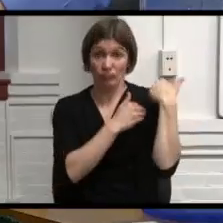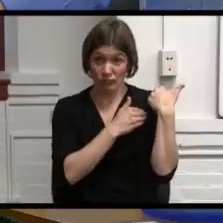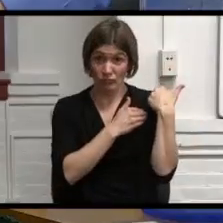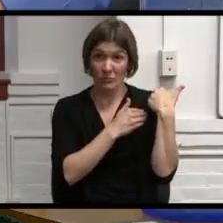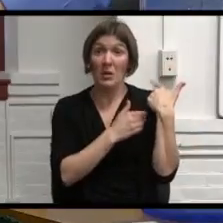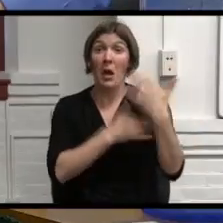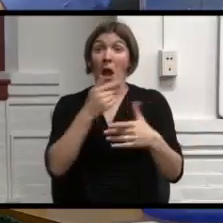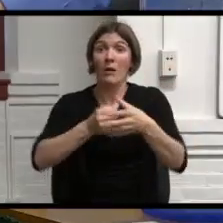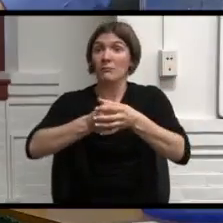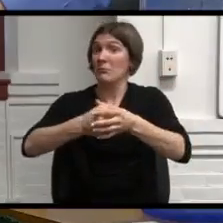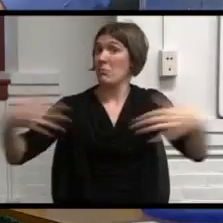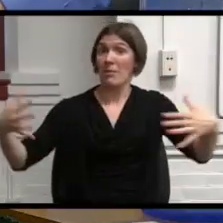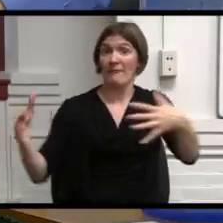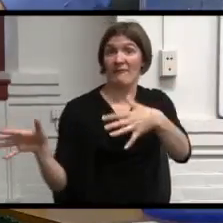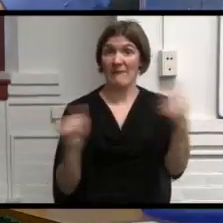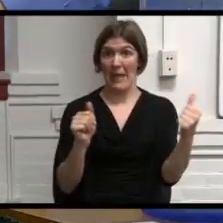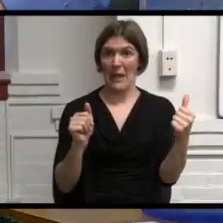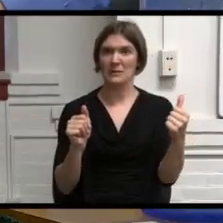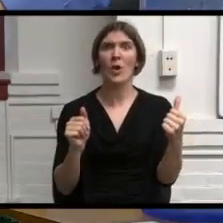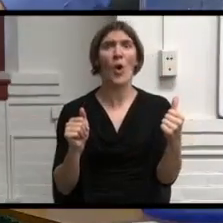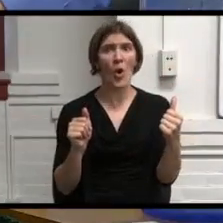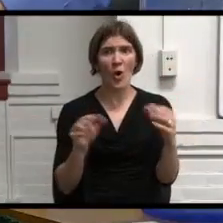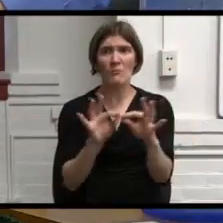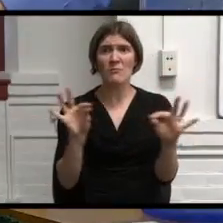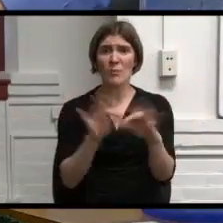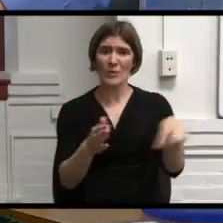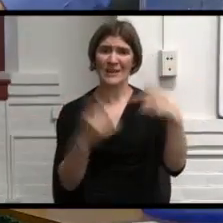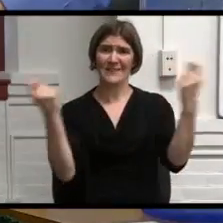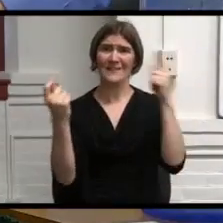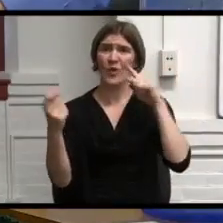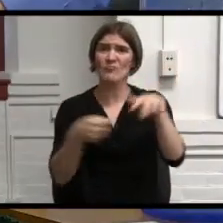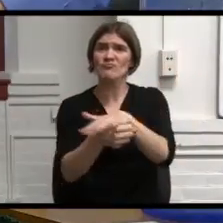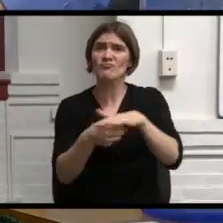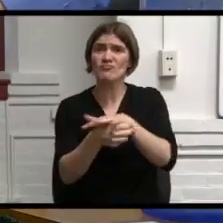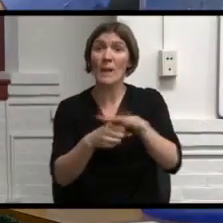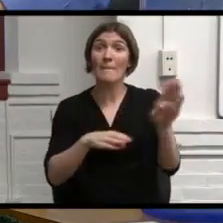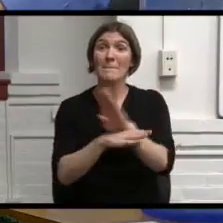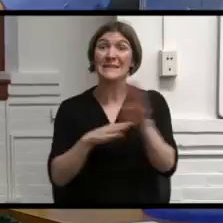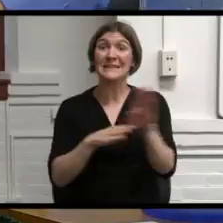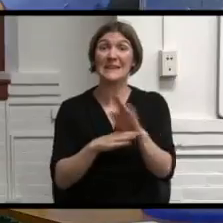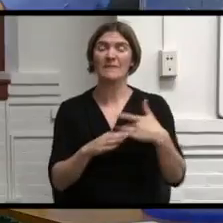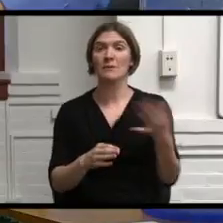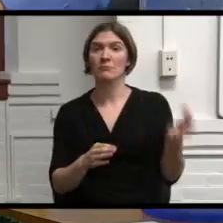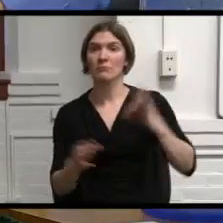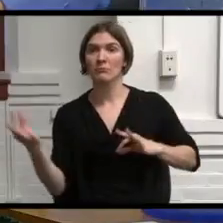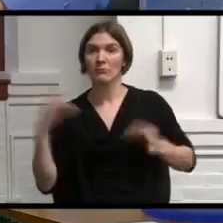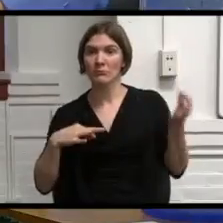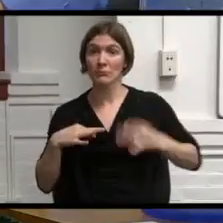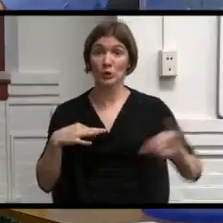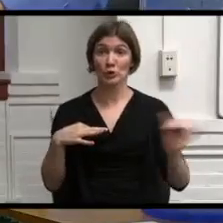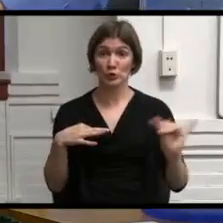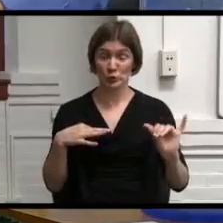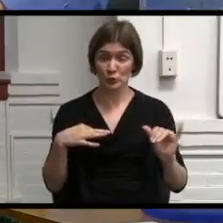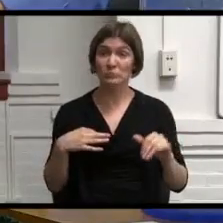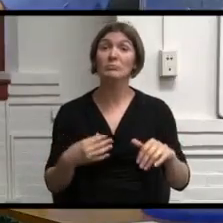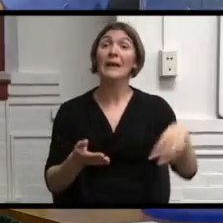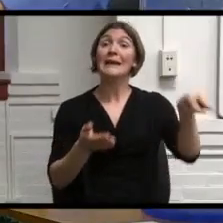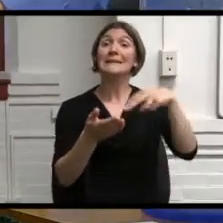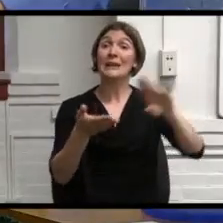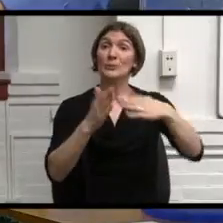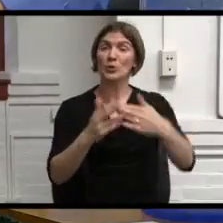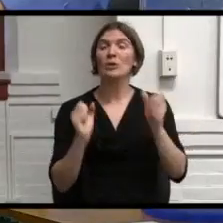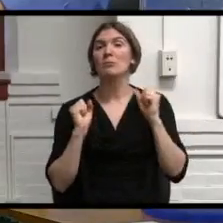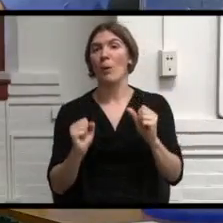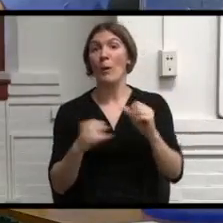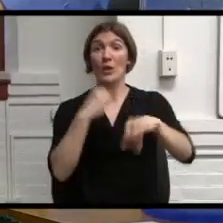grown quickly and become a staple dance festival to the local business and arts community, as well as the dance